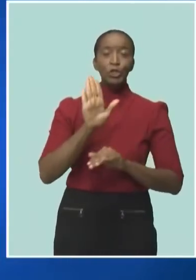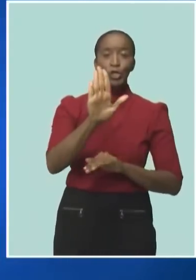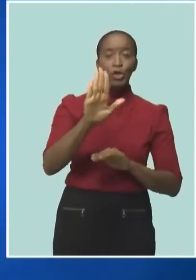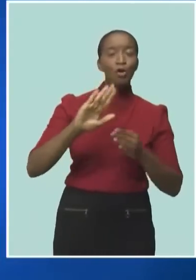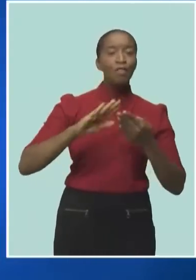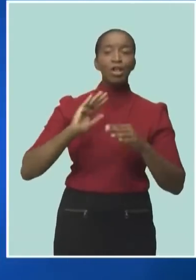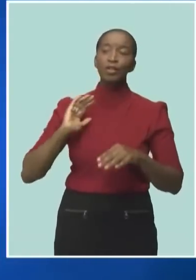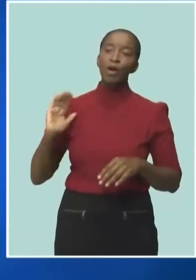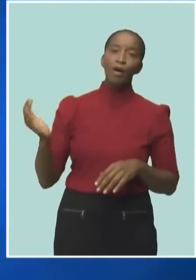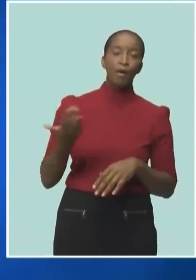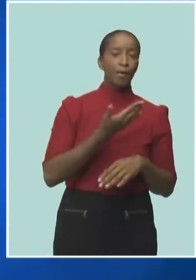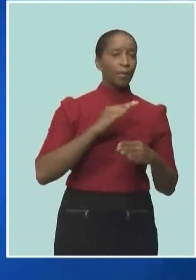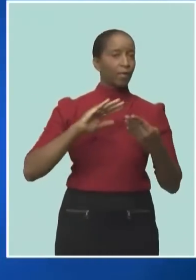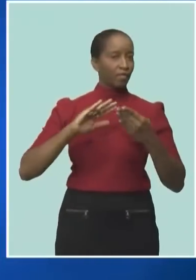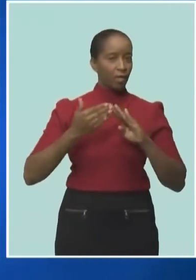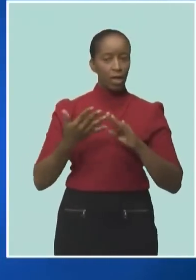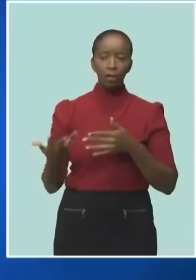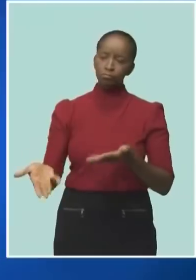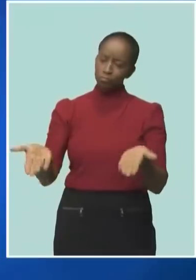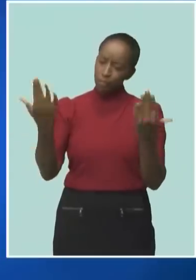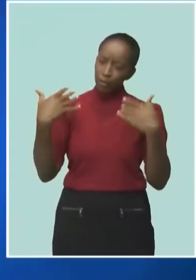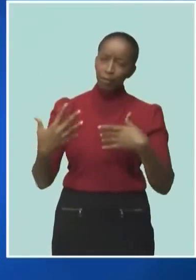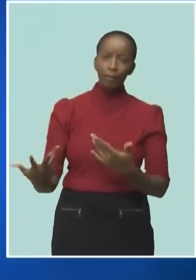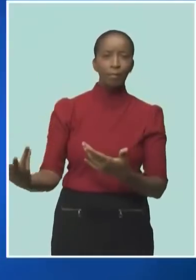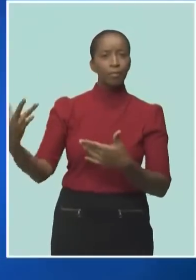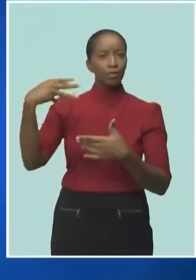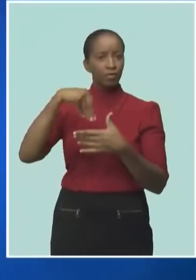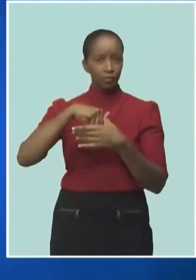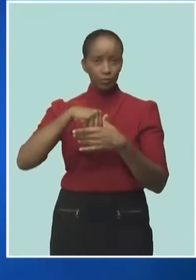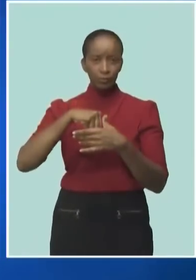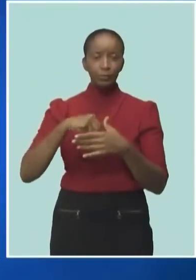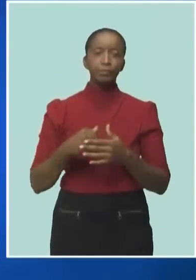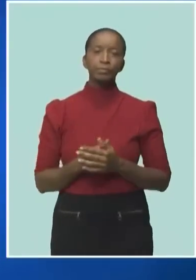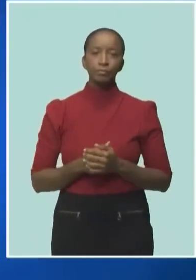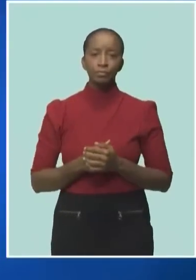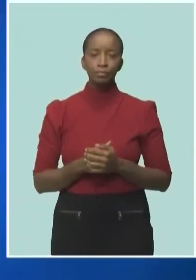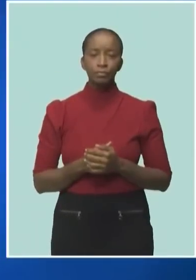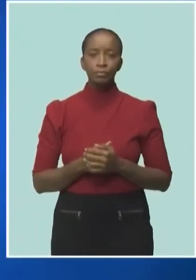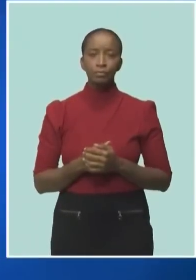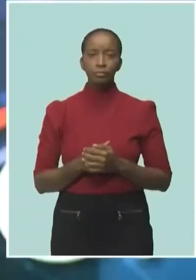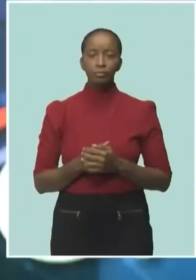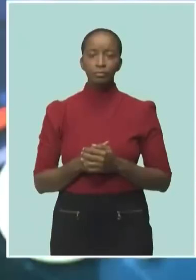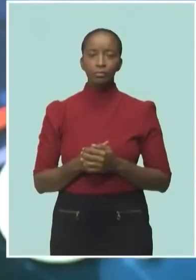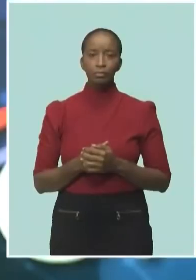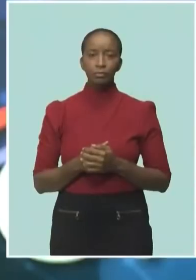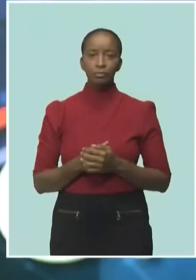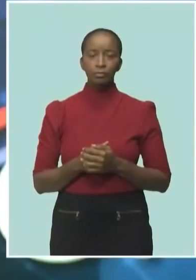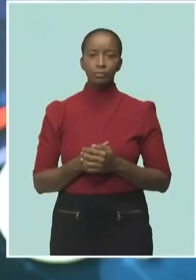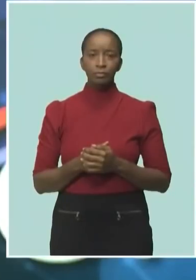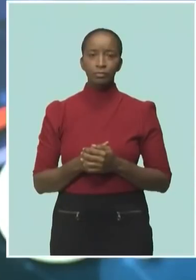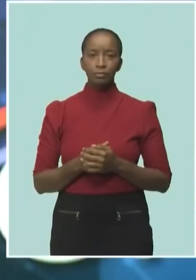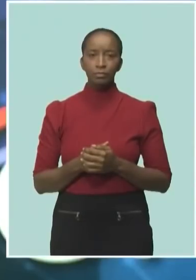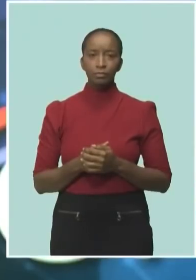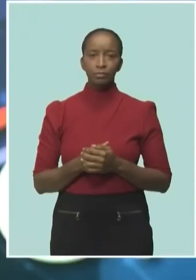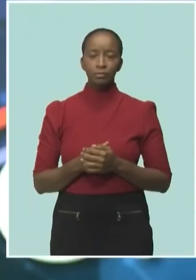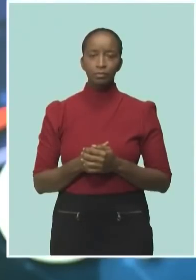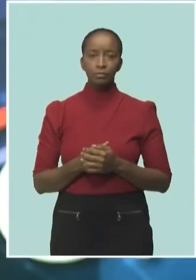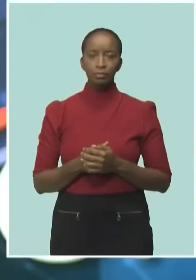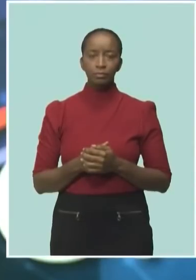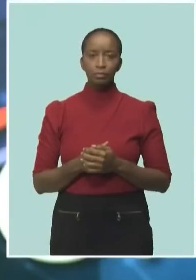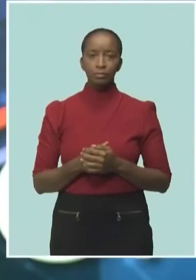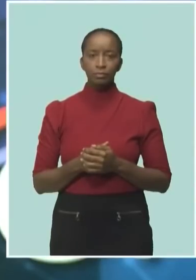village. Let's do our part and participate in the Emancipation Village. And Wayne